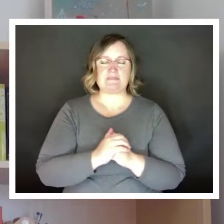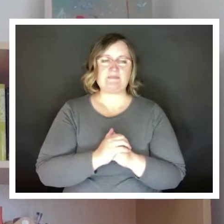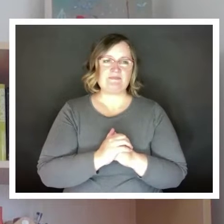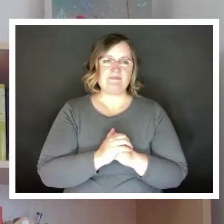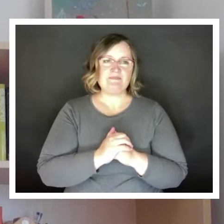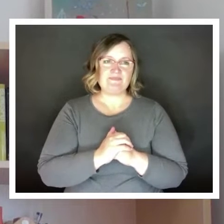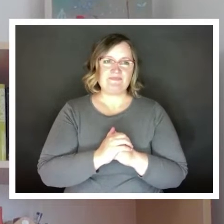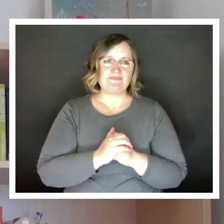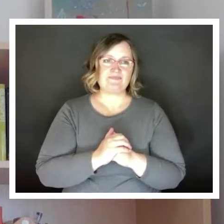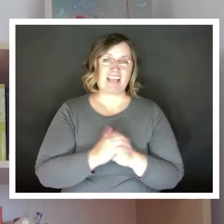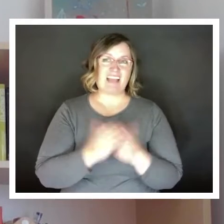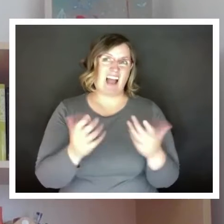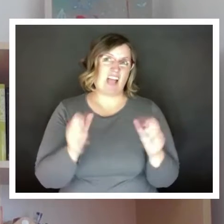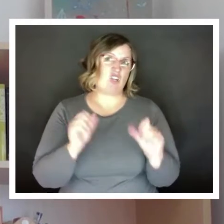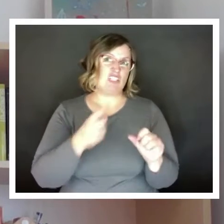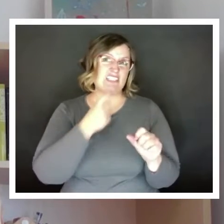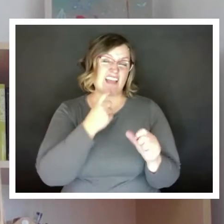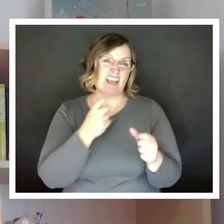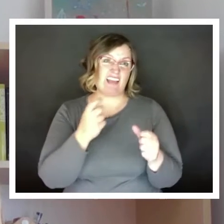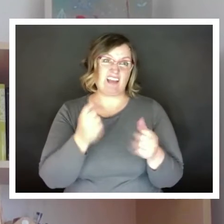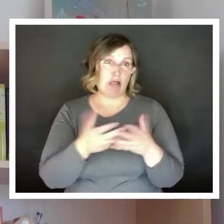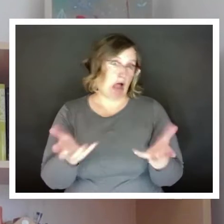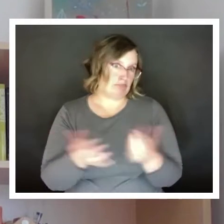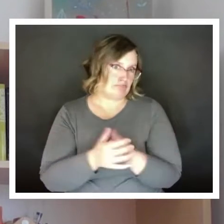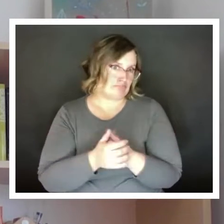there's lots I could say today.